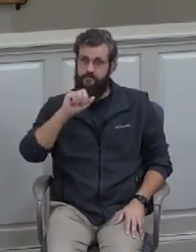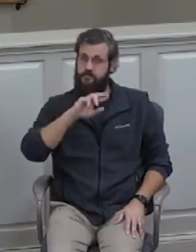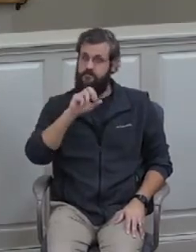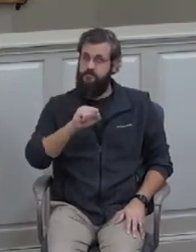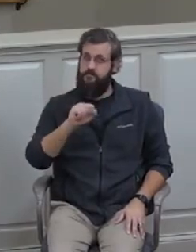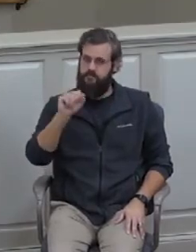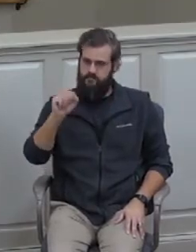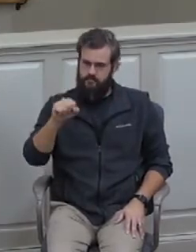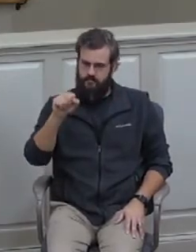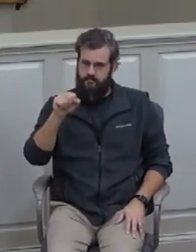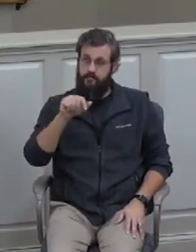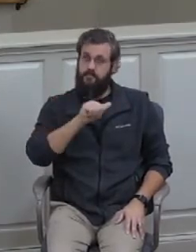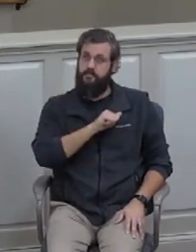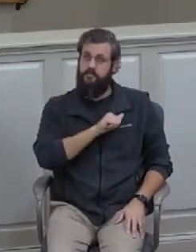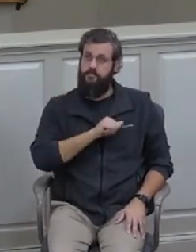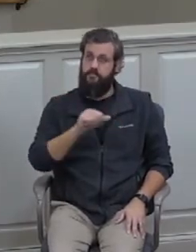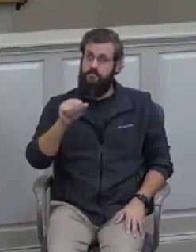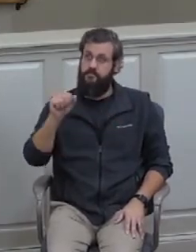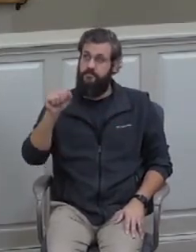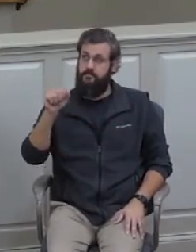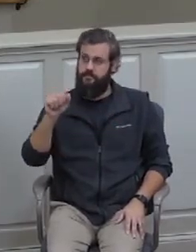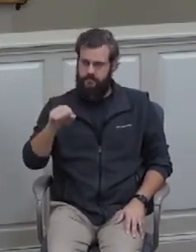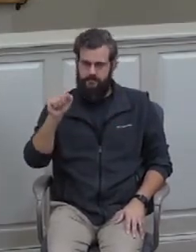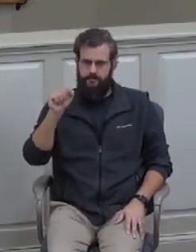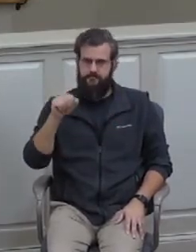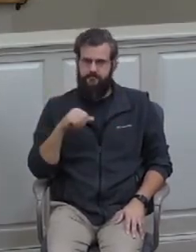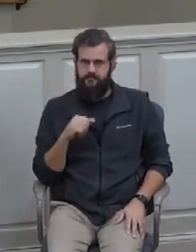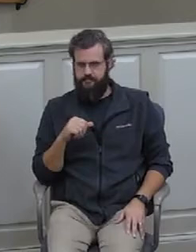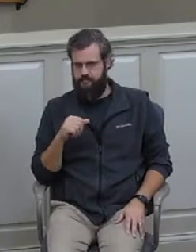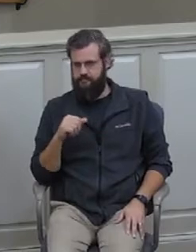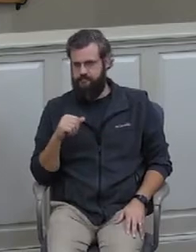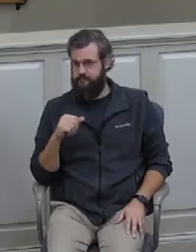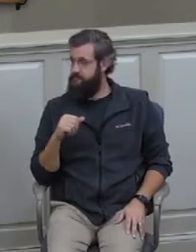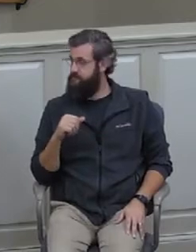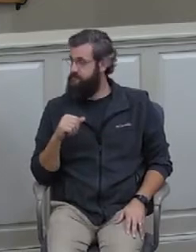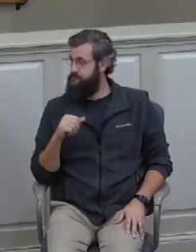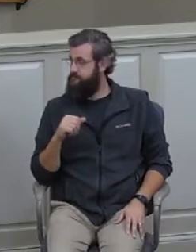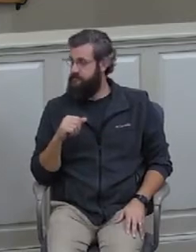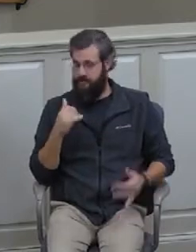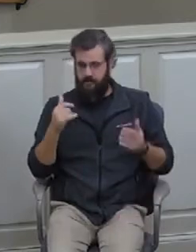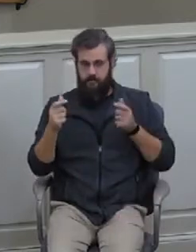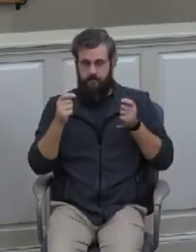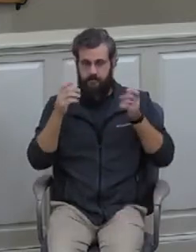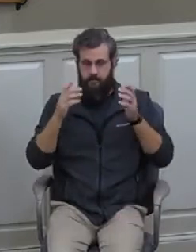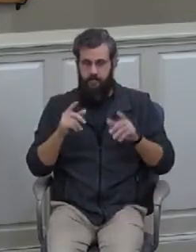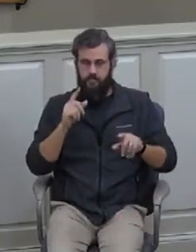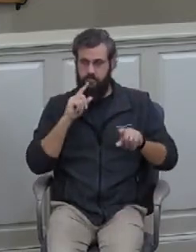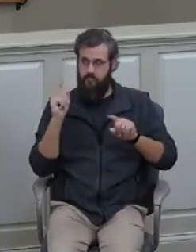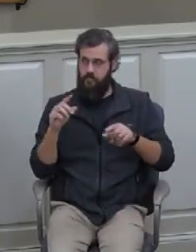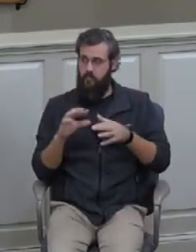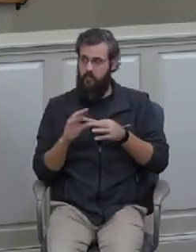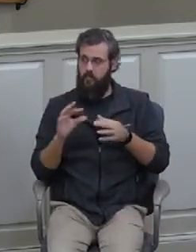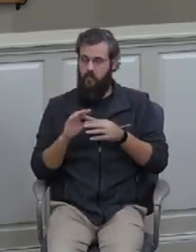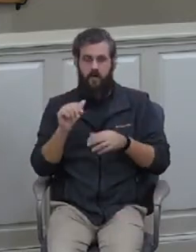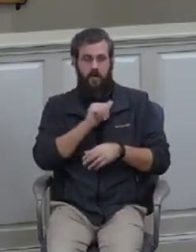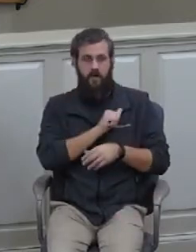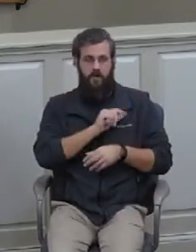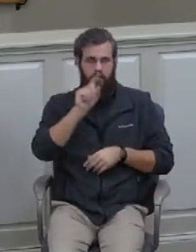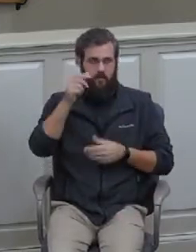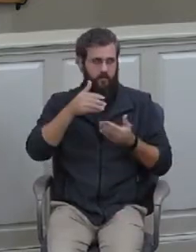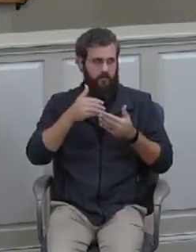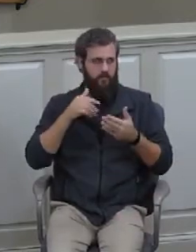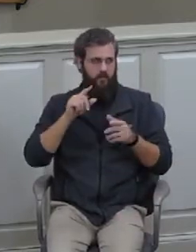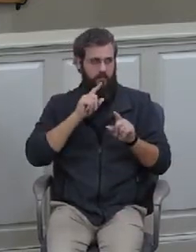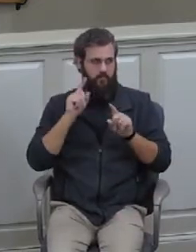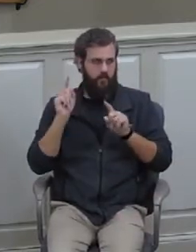Commissioner Saris? Yes. Commissioner Atkins? Yes, ma'am. City manager report. Mr. Floor is Mayor, yours. before we go to the city manager's report,